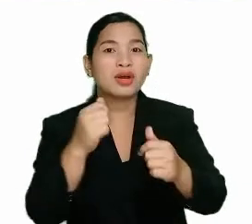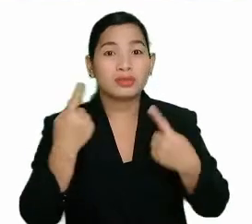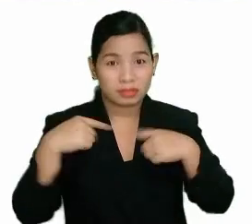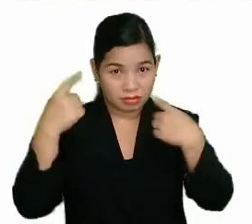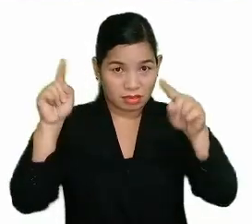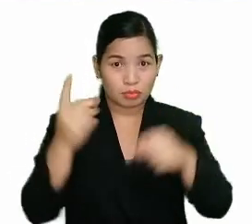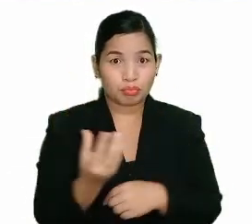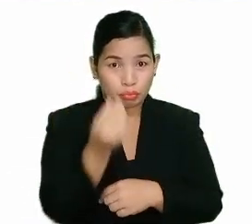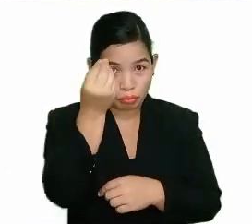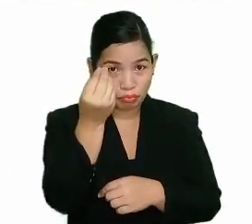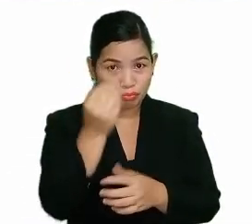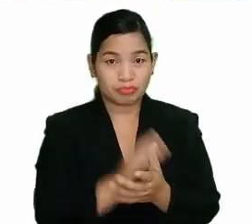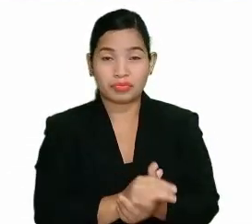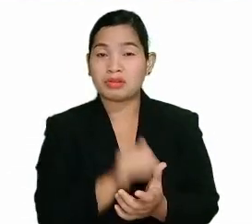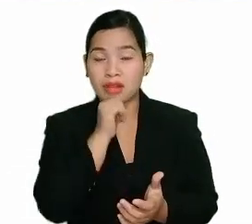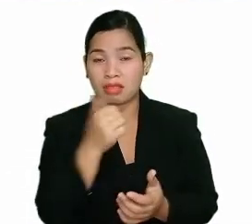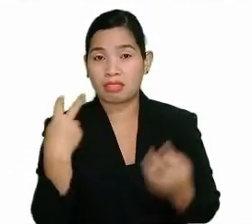own?